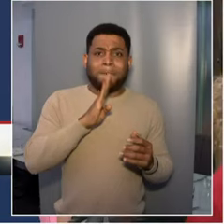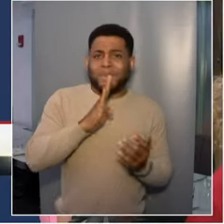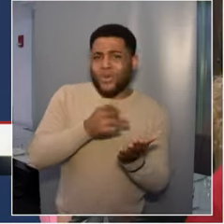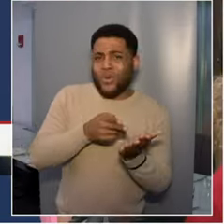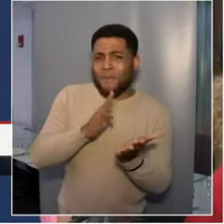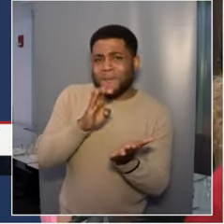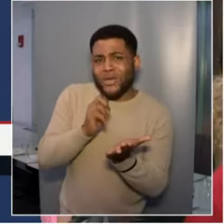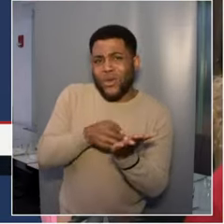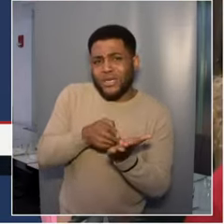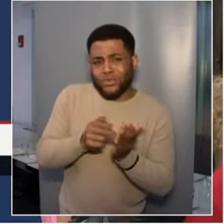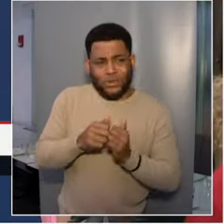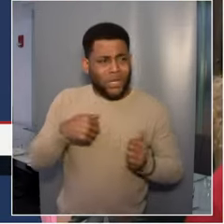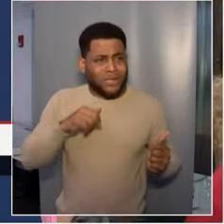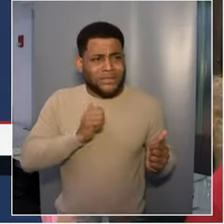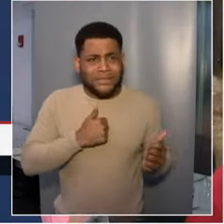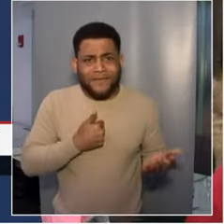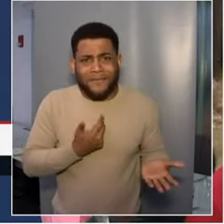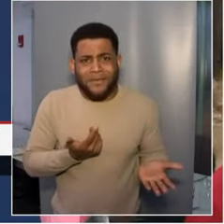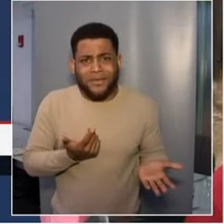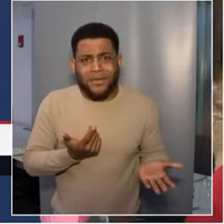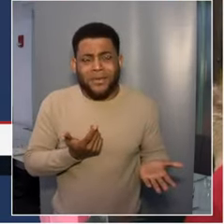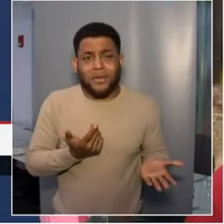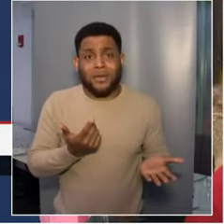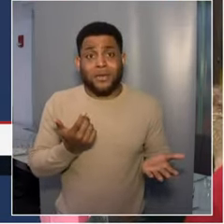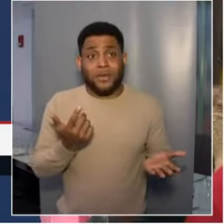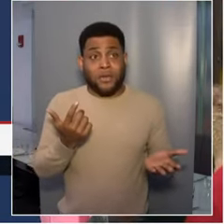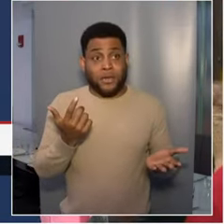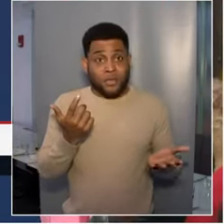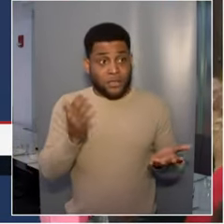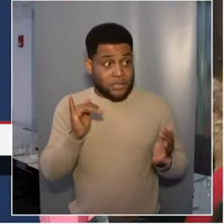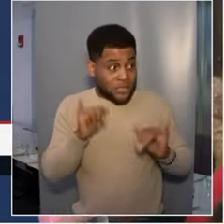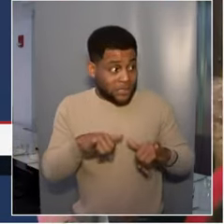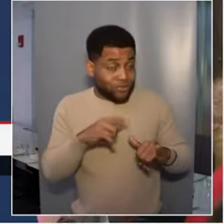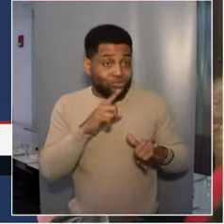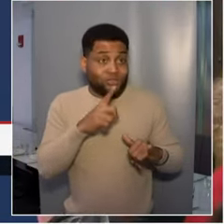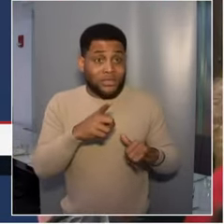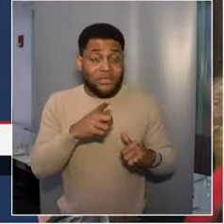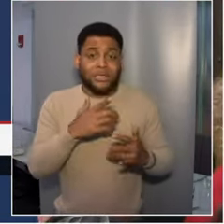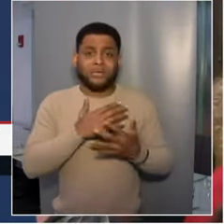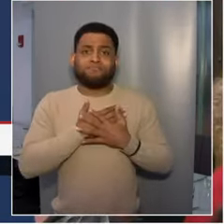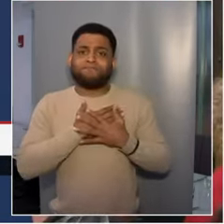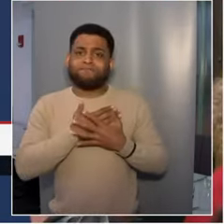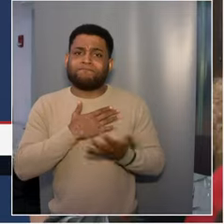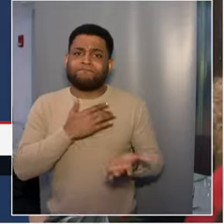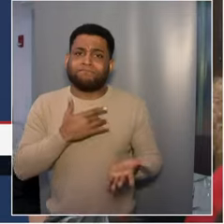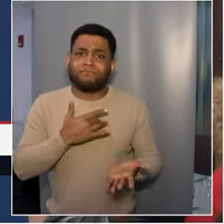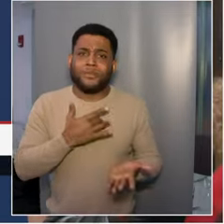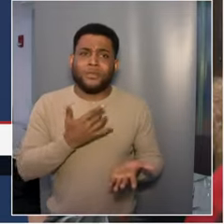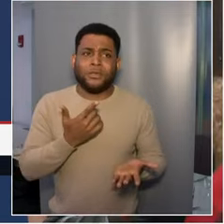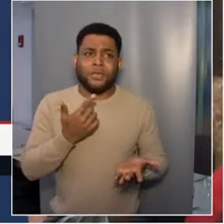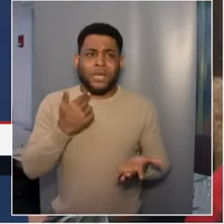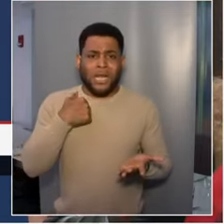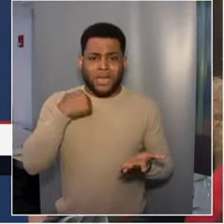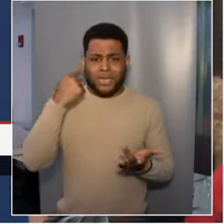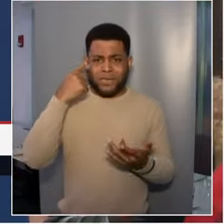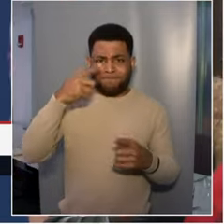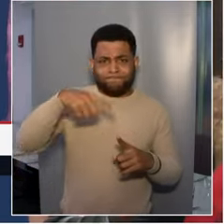All day today, I've been really relaxed. I think organically,